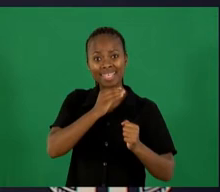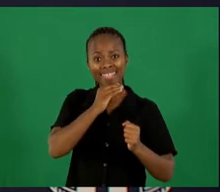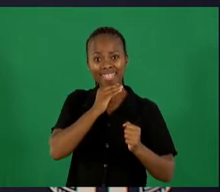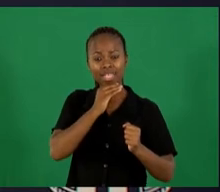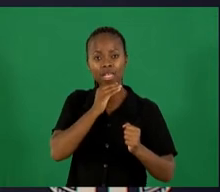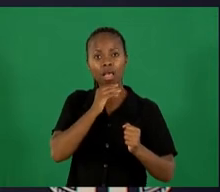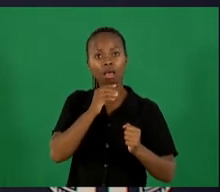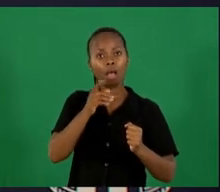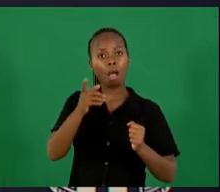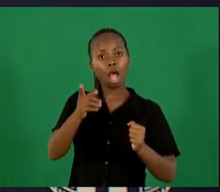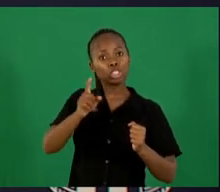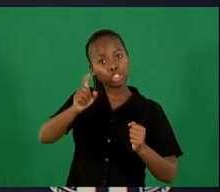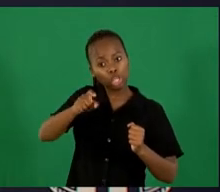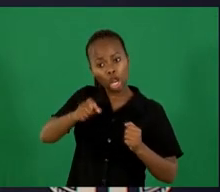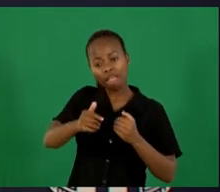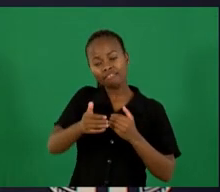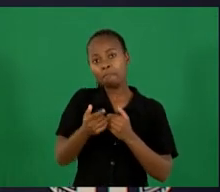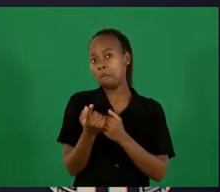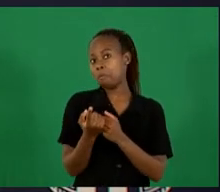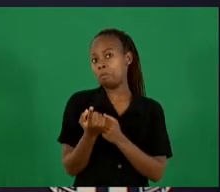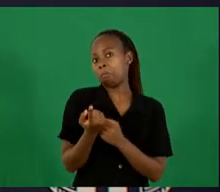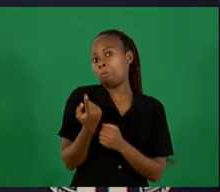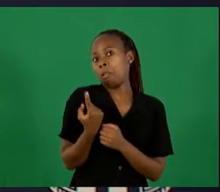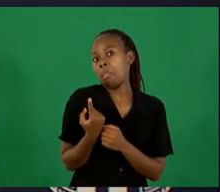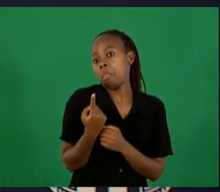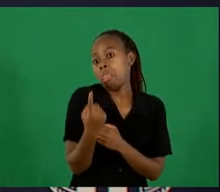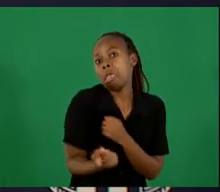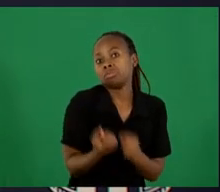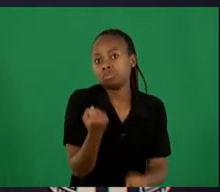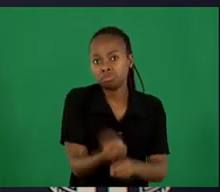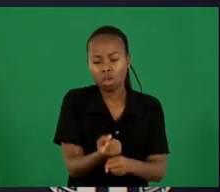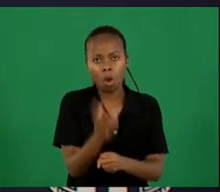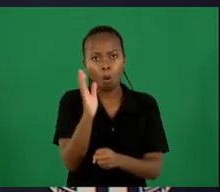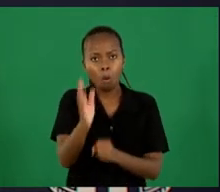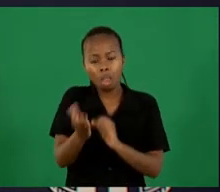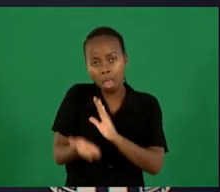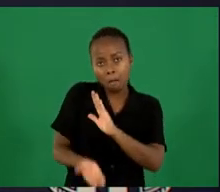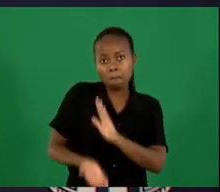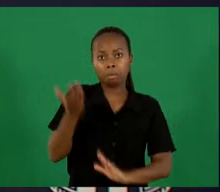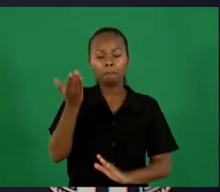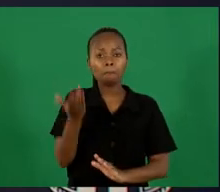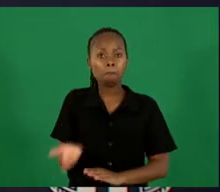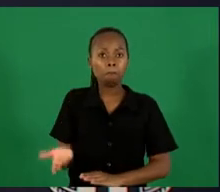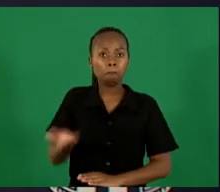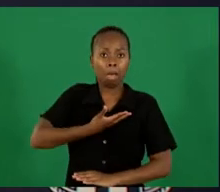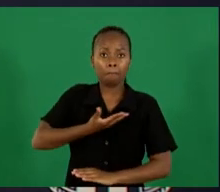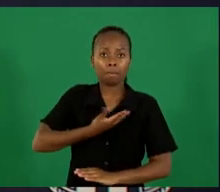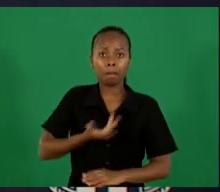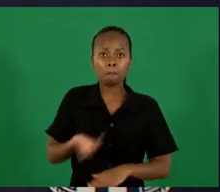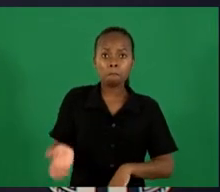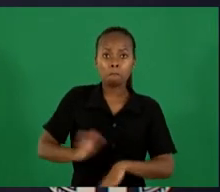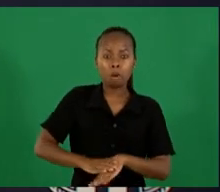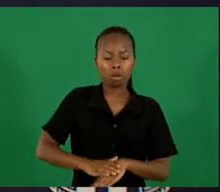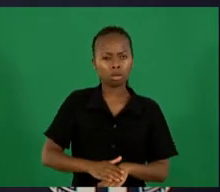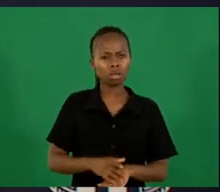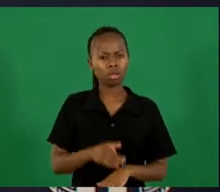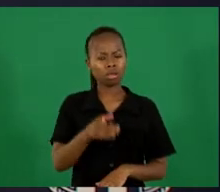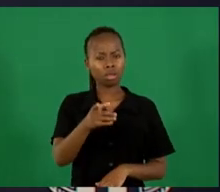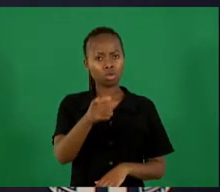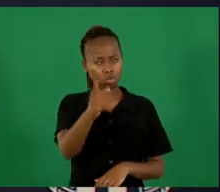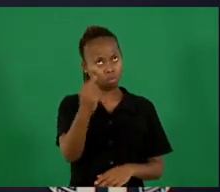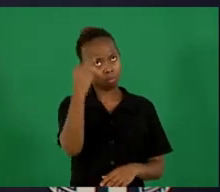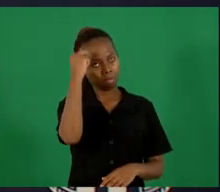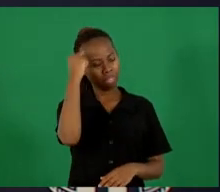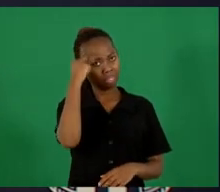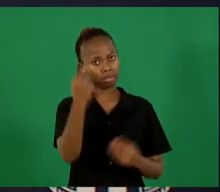coming. Well, I am not sure what tone in the statement, whether it's the written one or is how I said it,